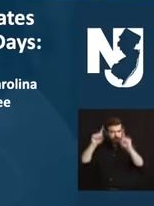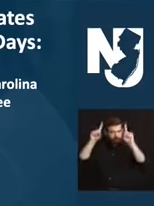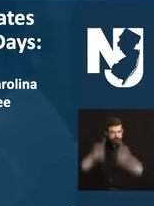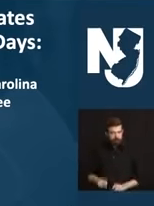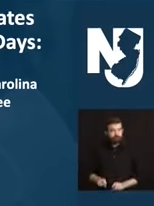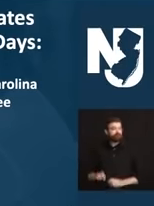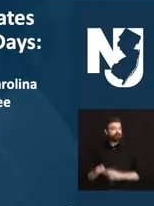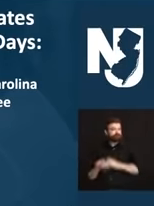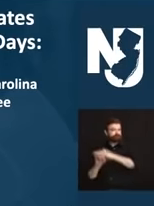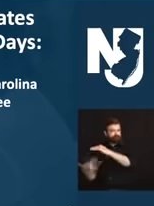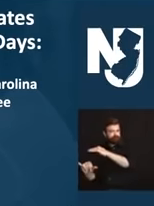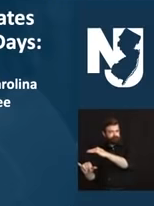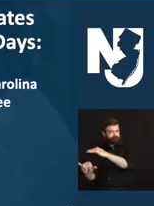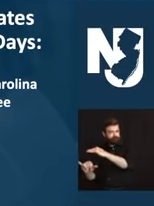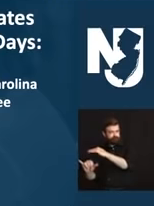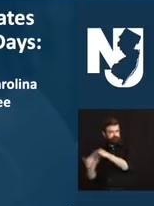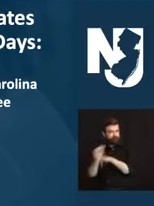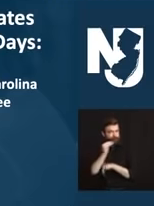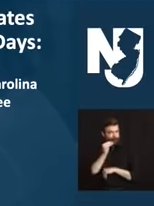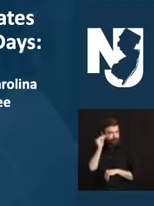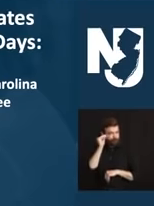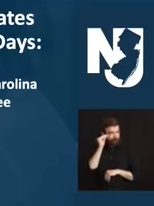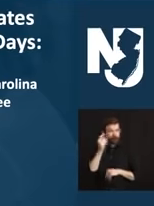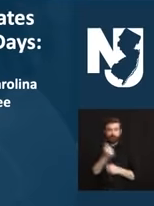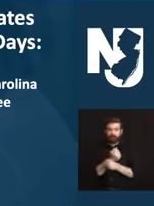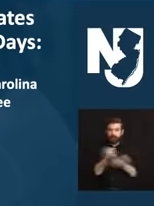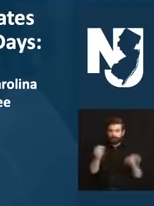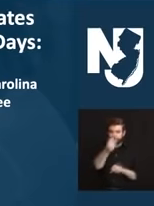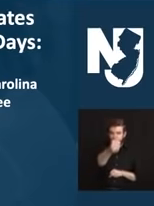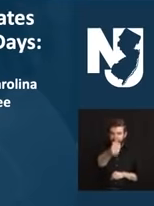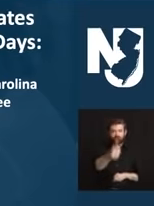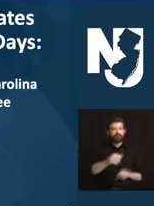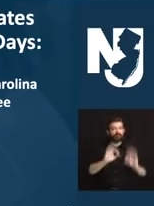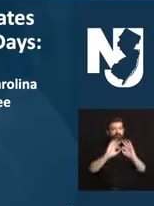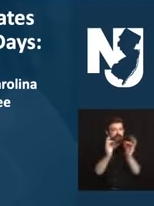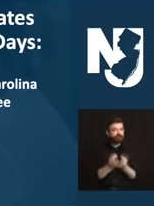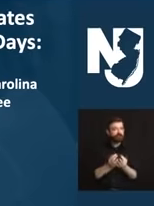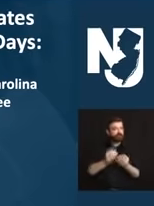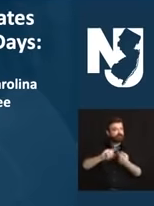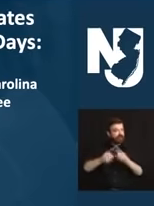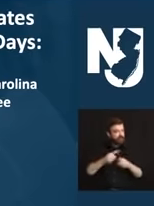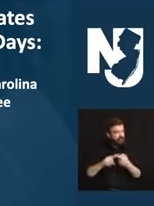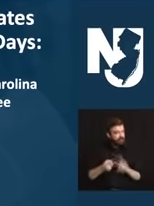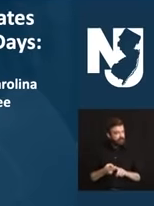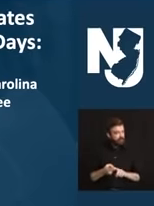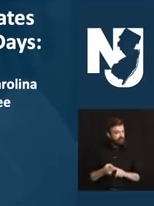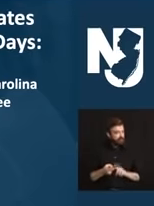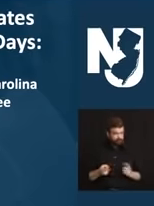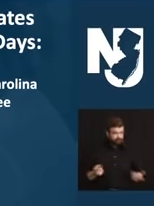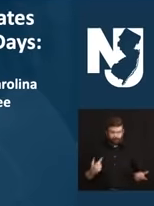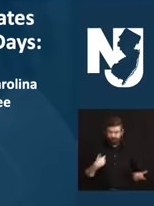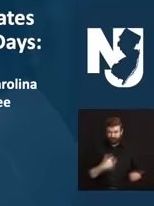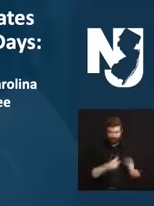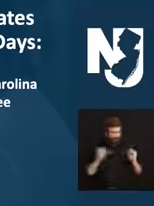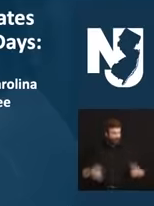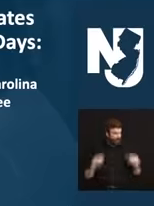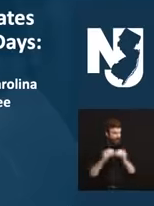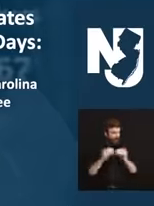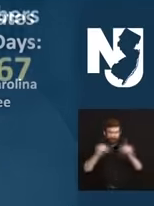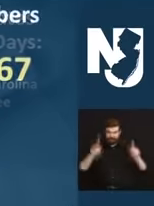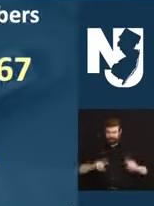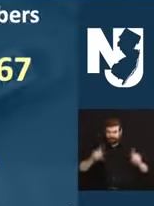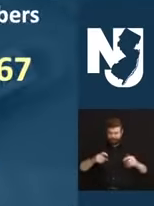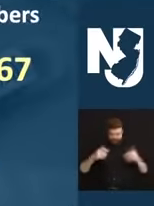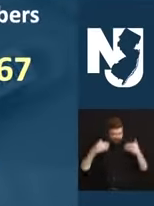have testing capacity. We've spent months building it. Let's use it. With that, let's look at the overnight